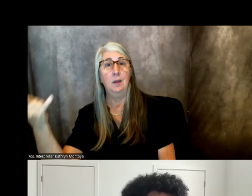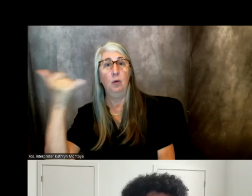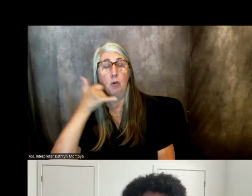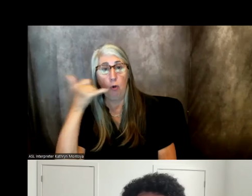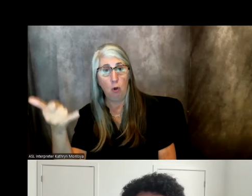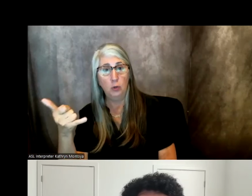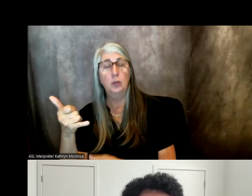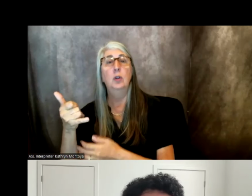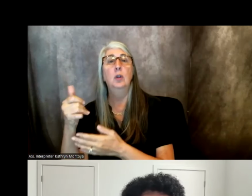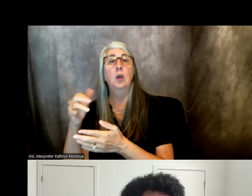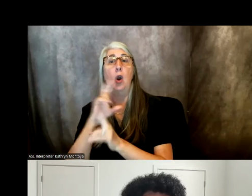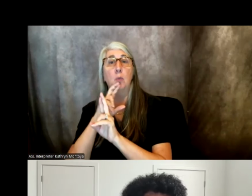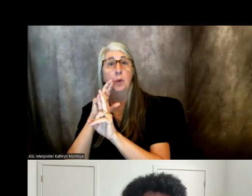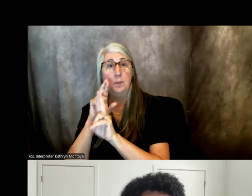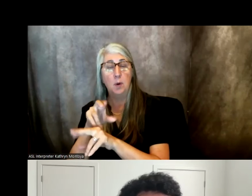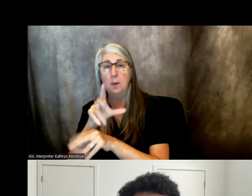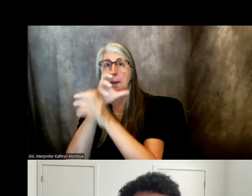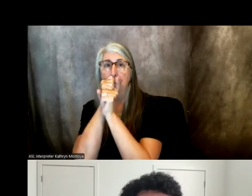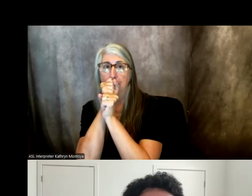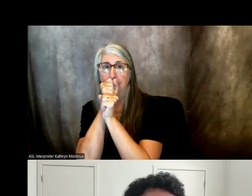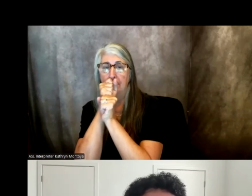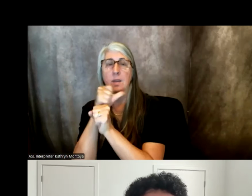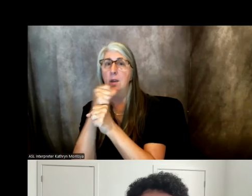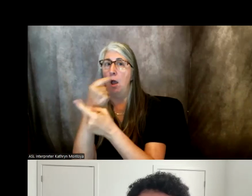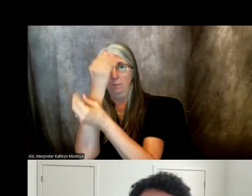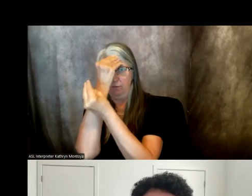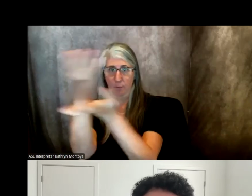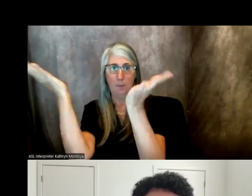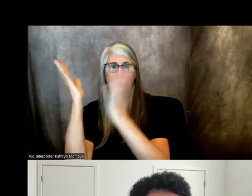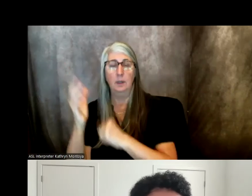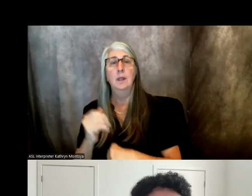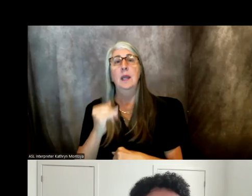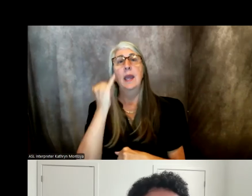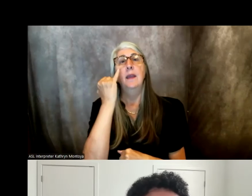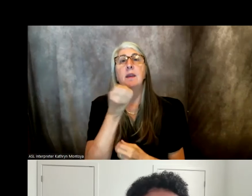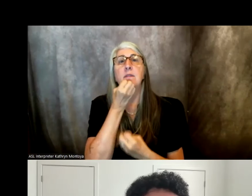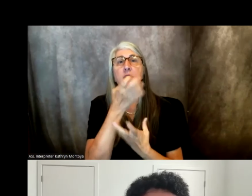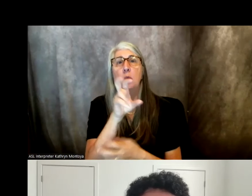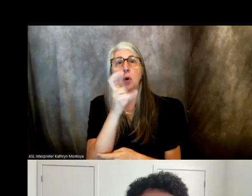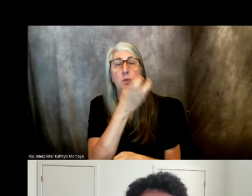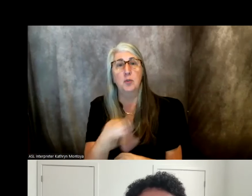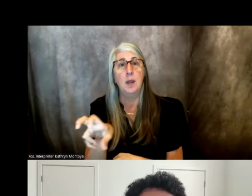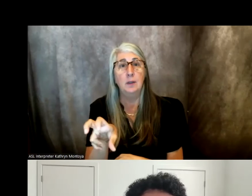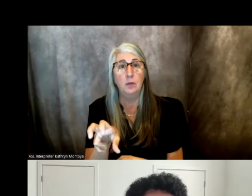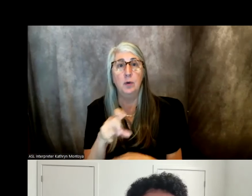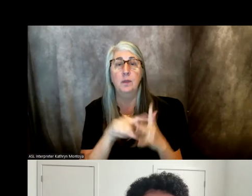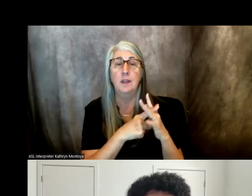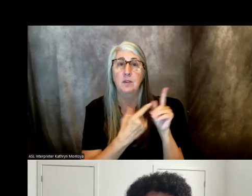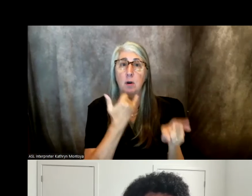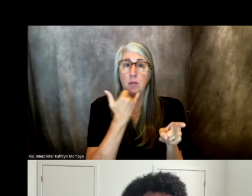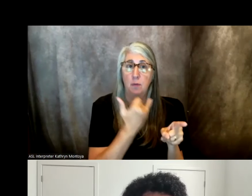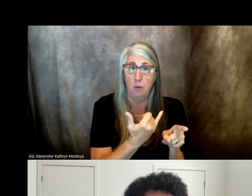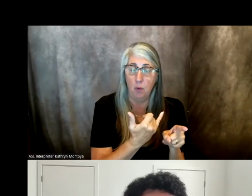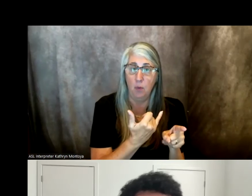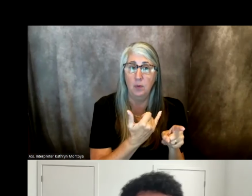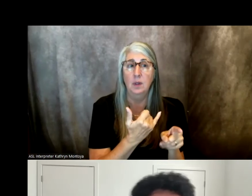are recorded, they're certainly not made public record. And if we're talking about a warm transfer where these folks are on the phone with a caller at the same time,